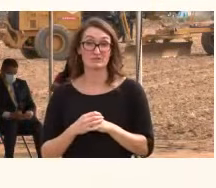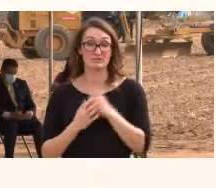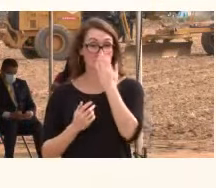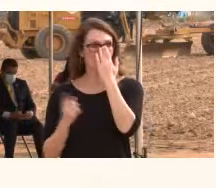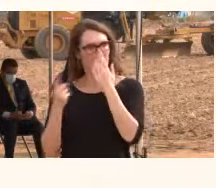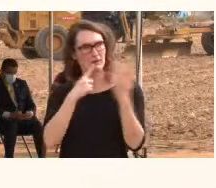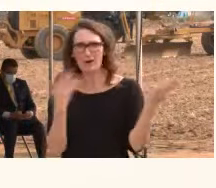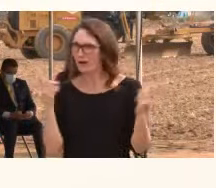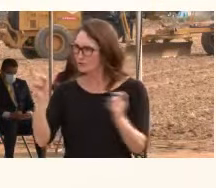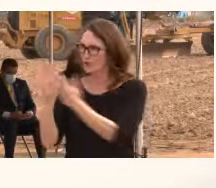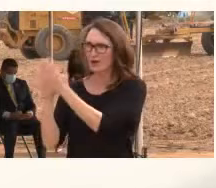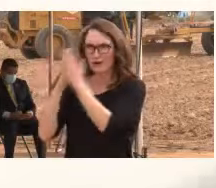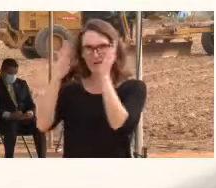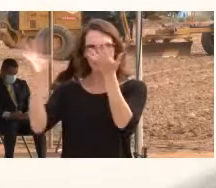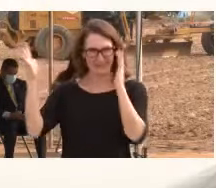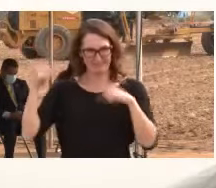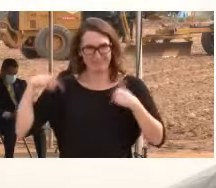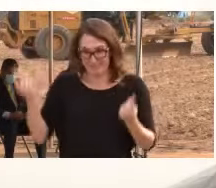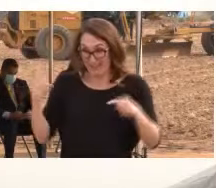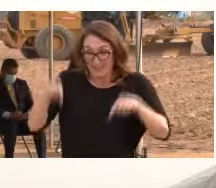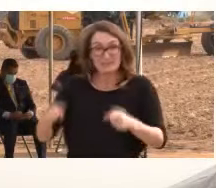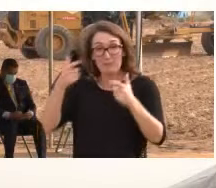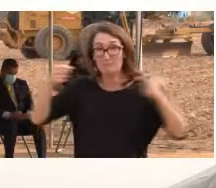That deserves a hand.